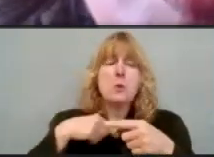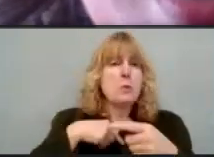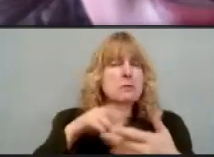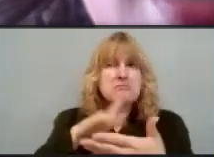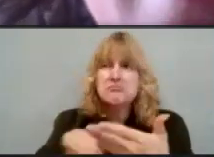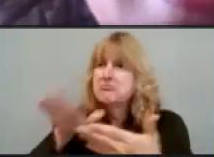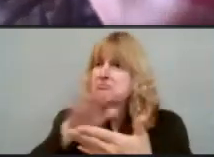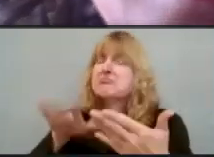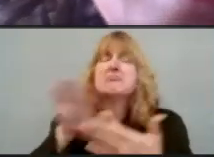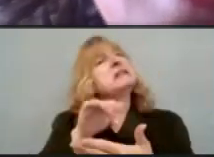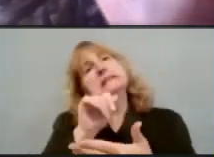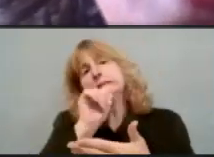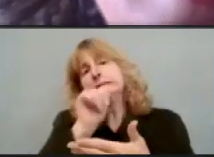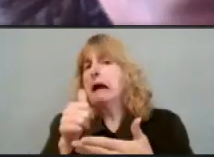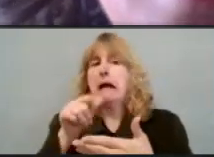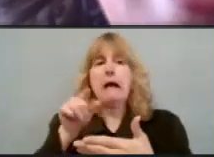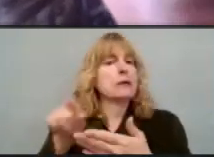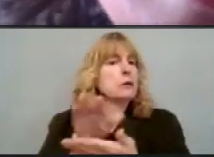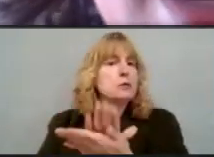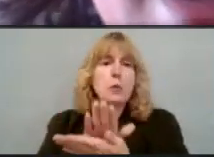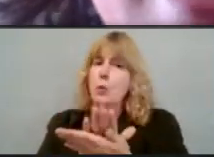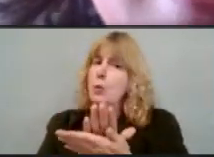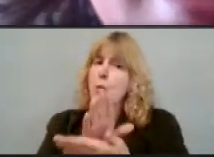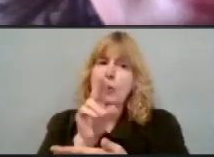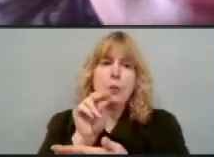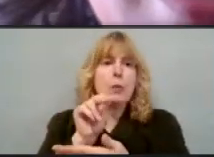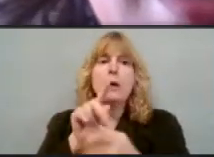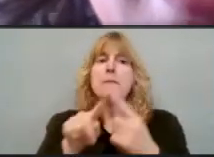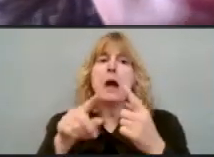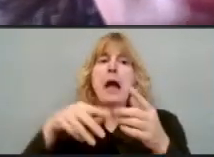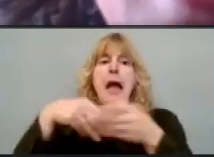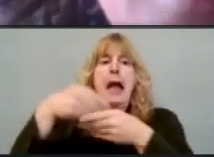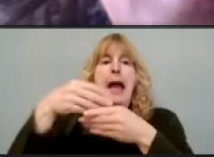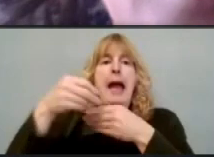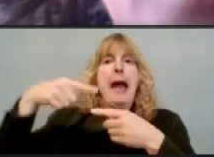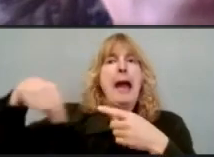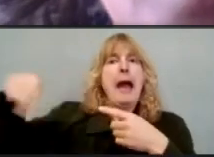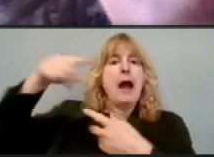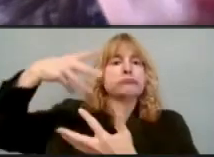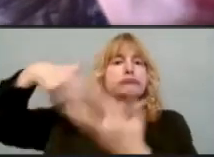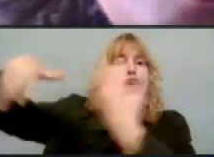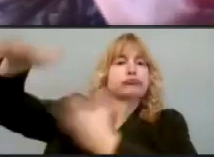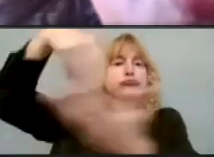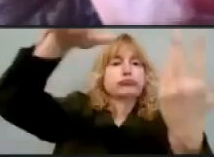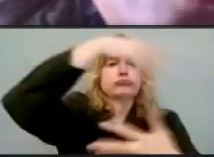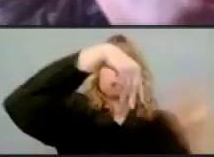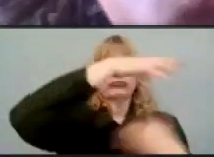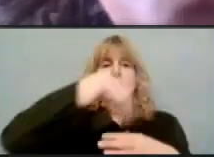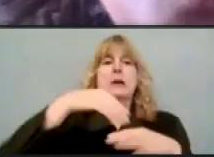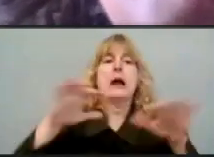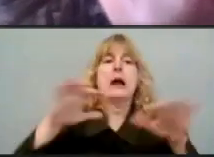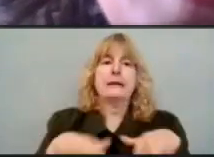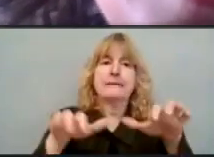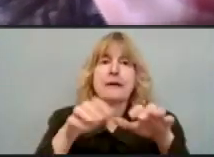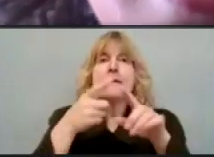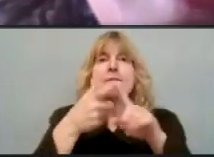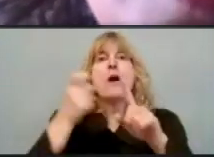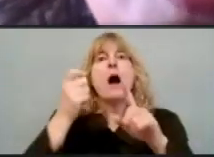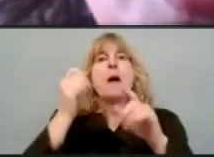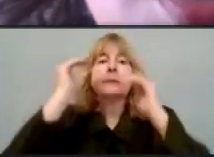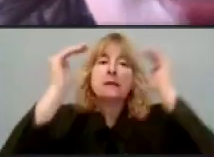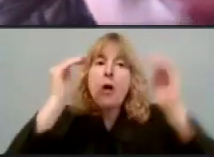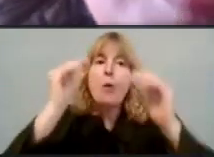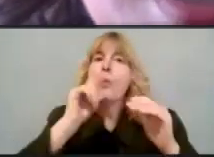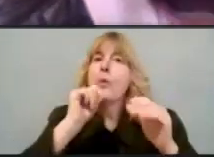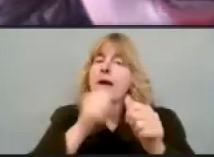the school that harvests, but outside activity and by adults who don't follow the